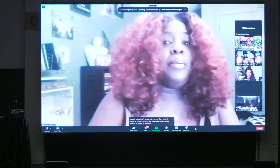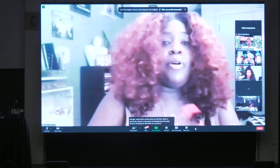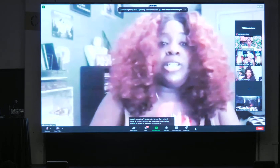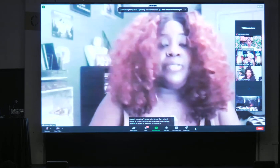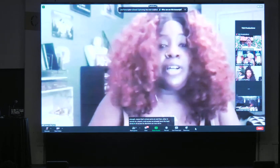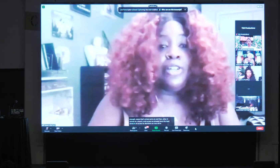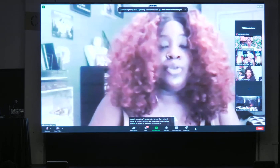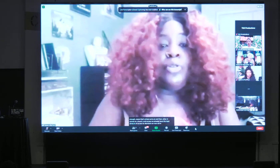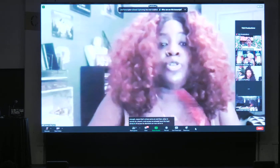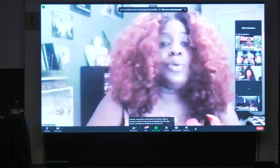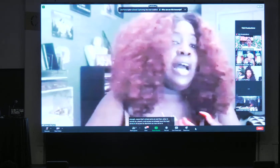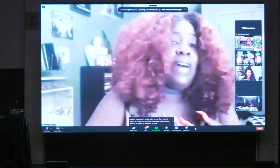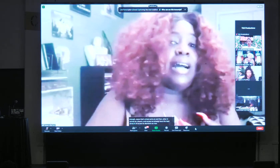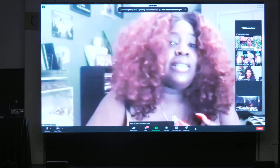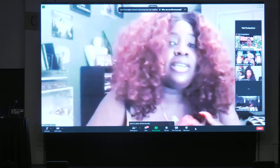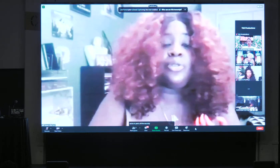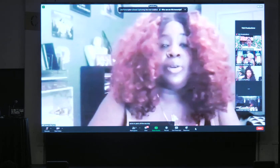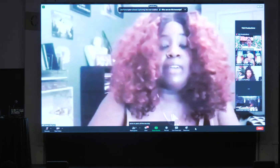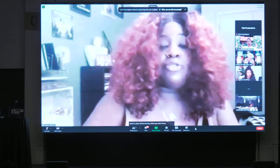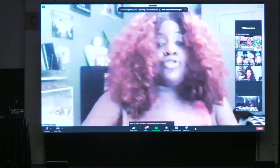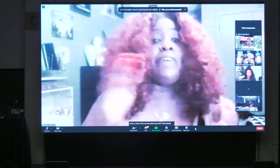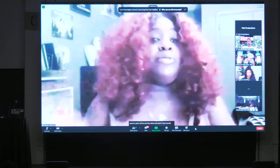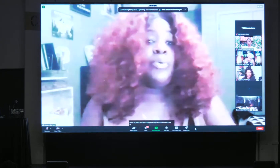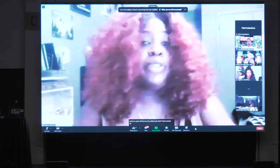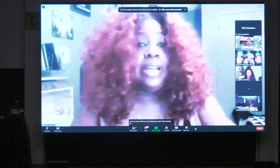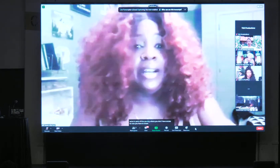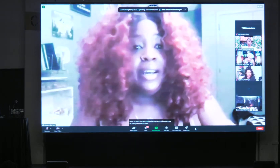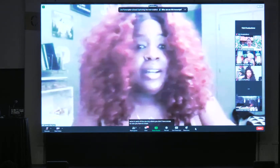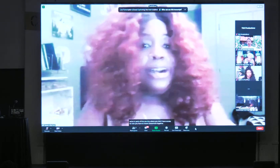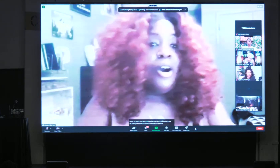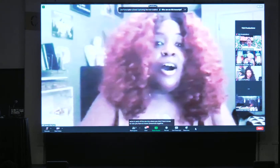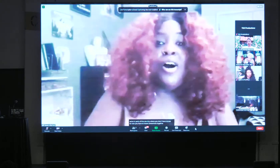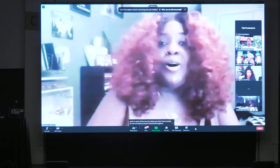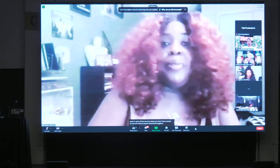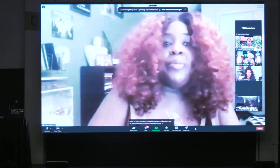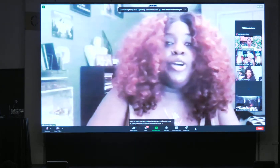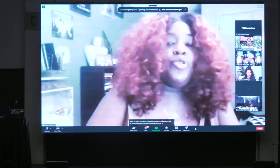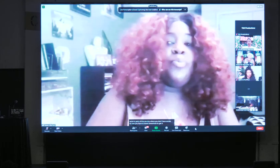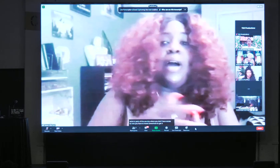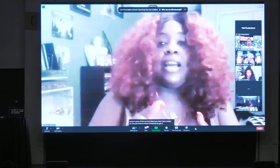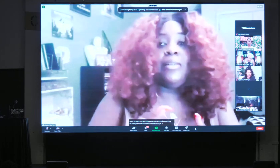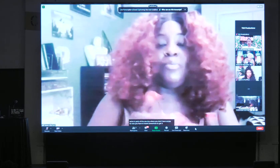in parts of the country where you don't have access, so now you have to travel somewhere to get it.